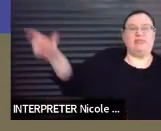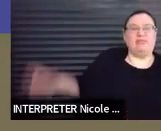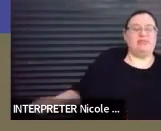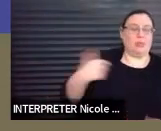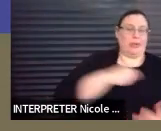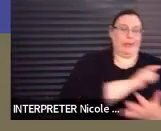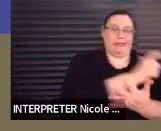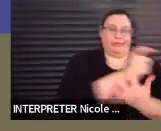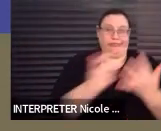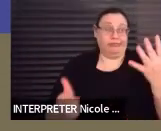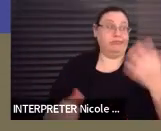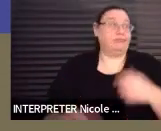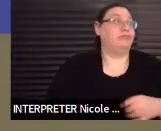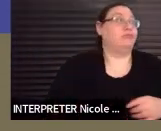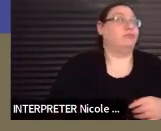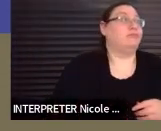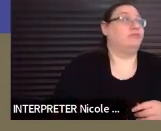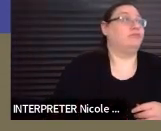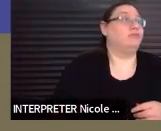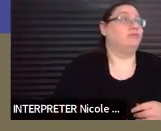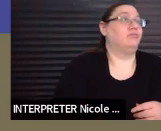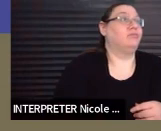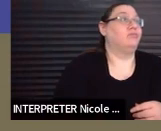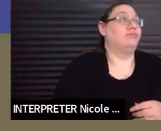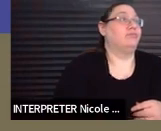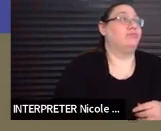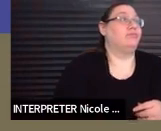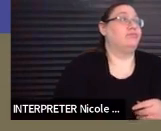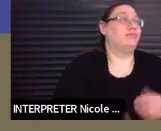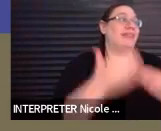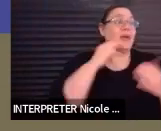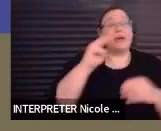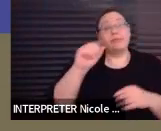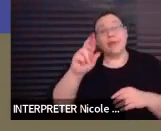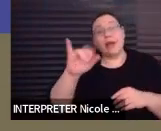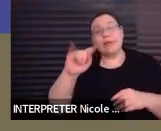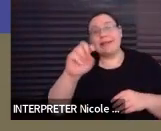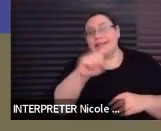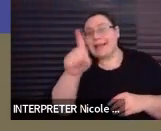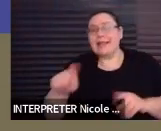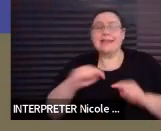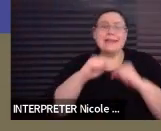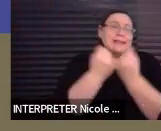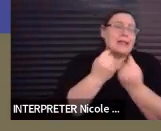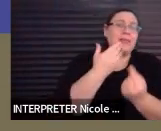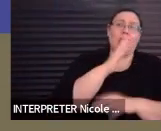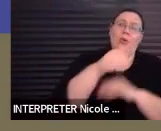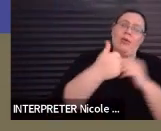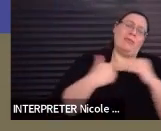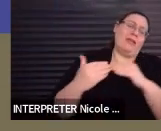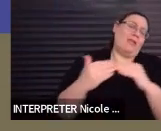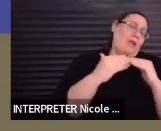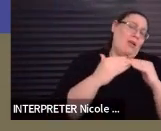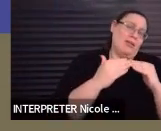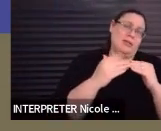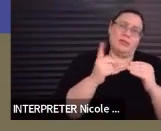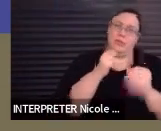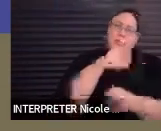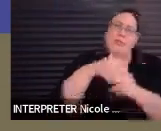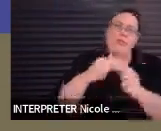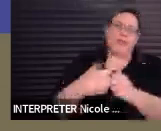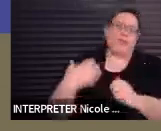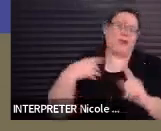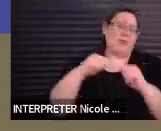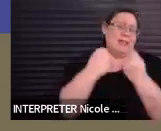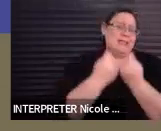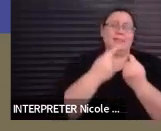here. So again, yeah, thank you to Marites and the whole team, and thank you to all my colleagues who are part of the Compton team. It was a